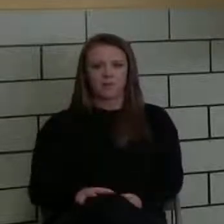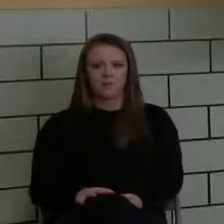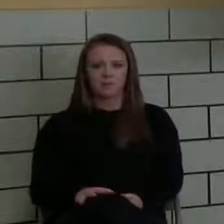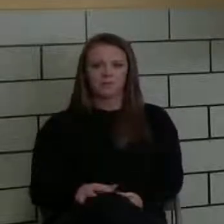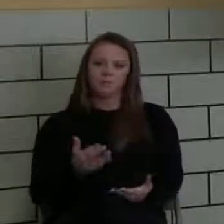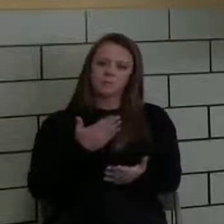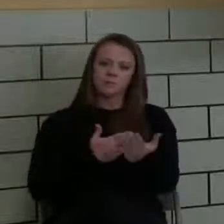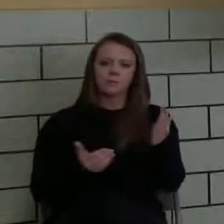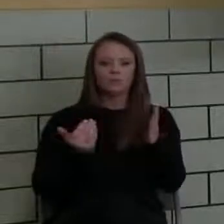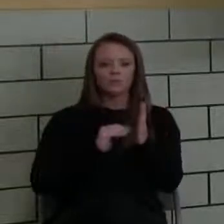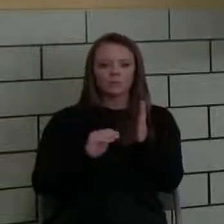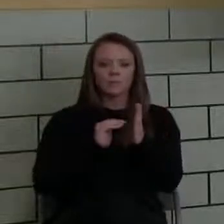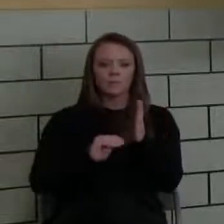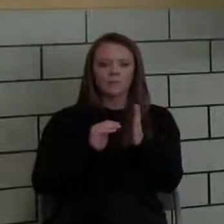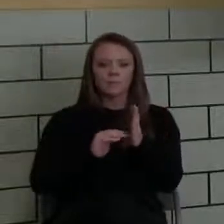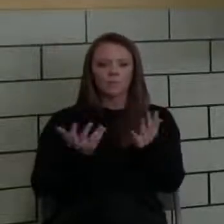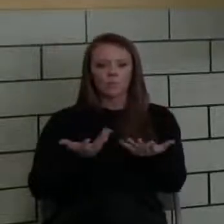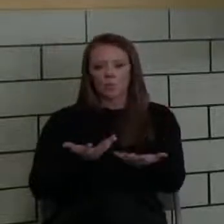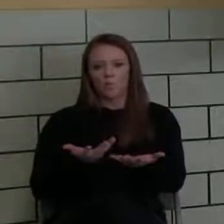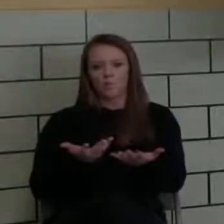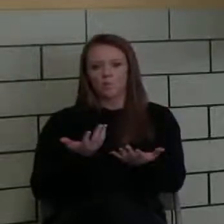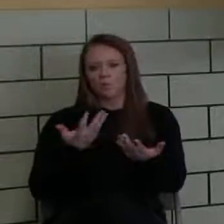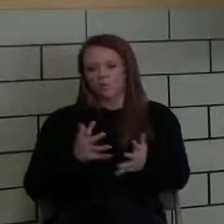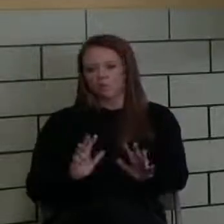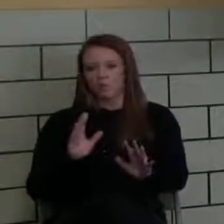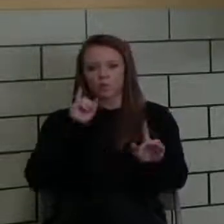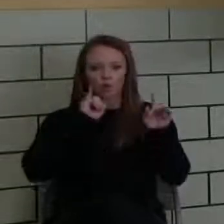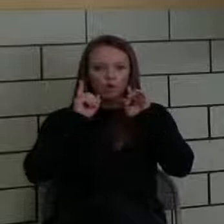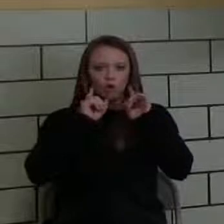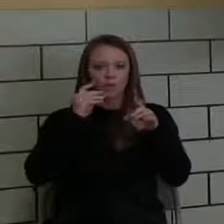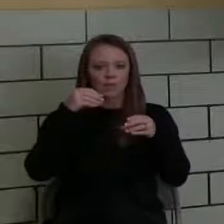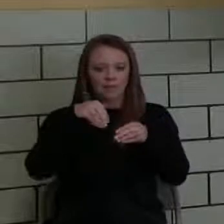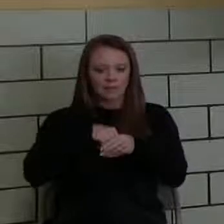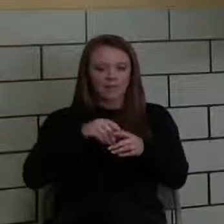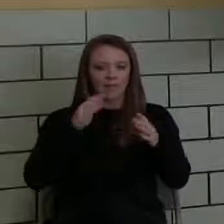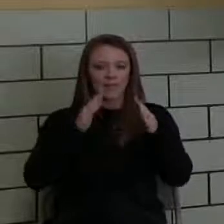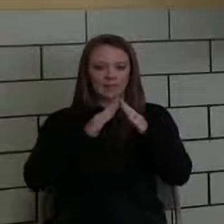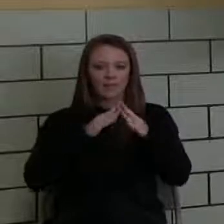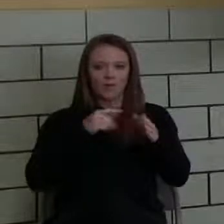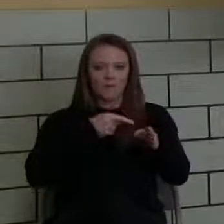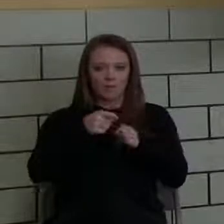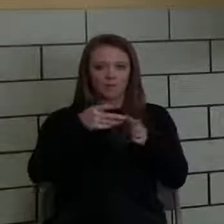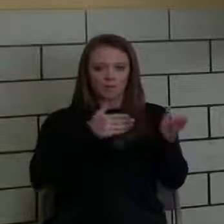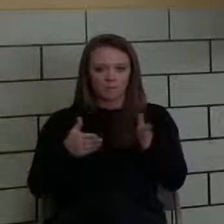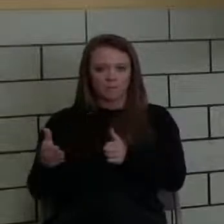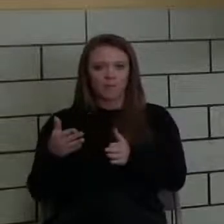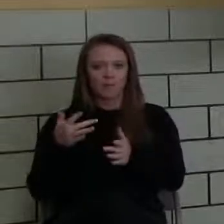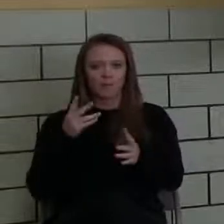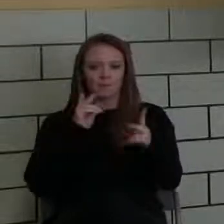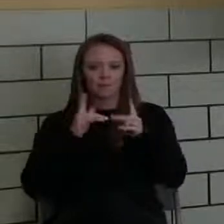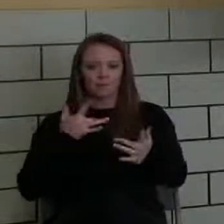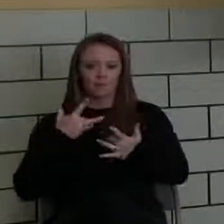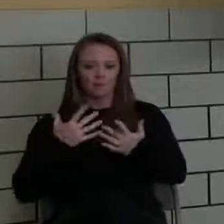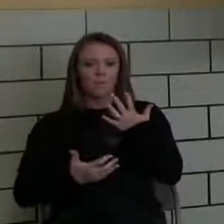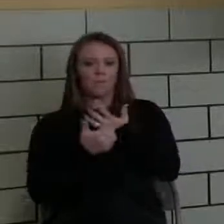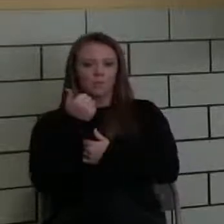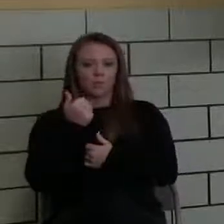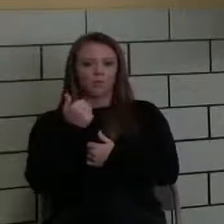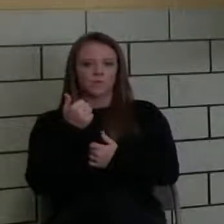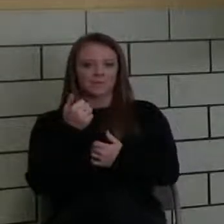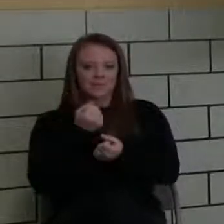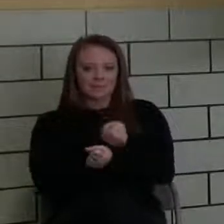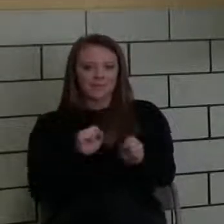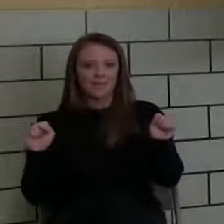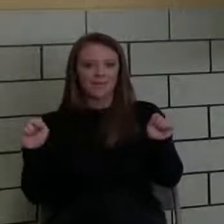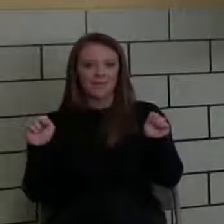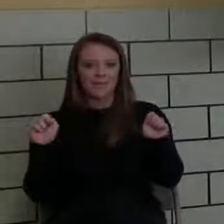repeated sort of and reinforced those things that we heard in the downtown master plan about safety, about vibrancy, about using these spaces